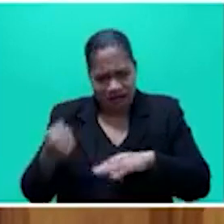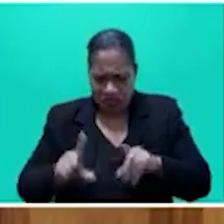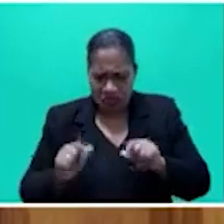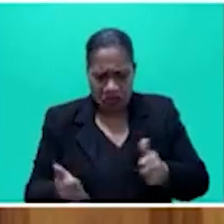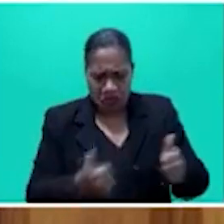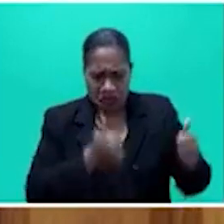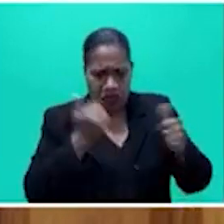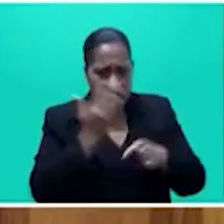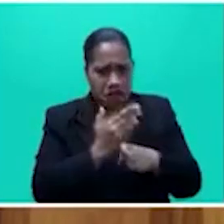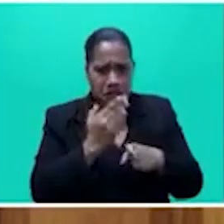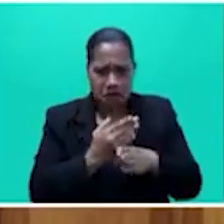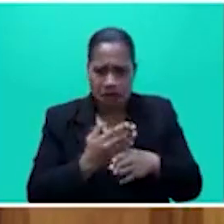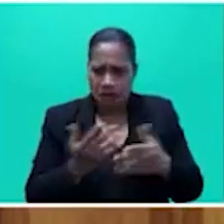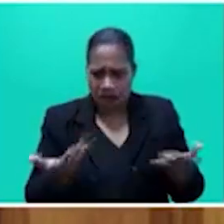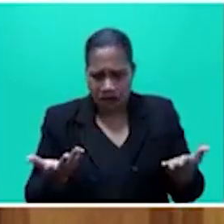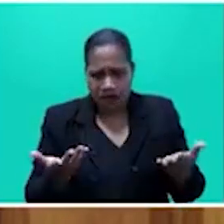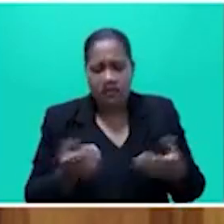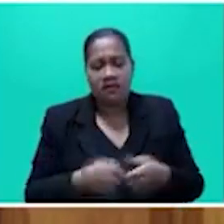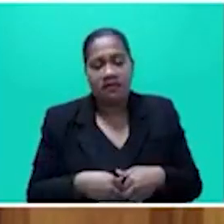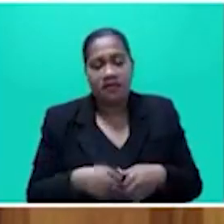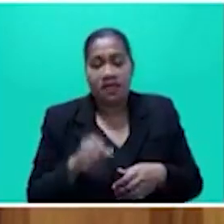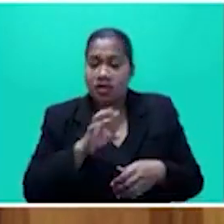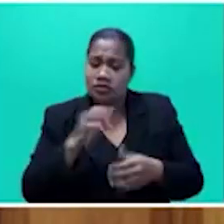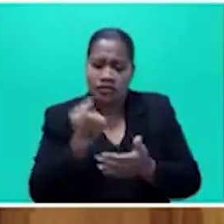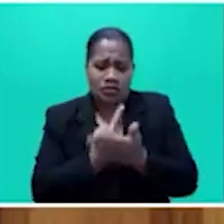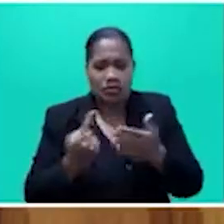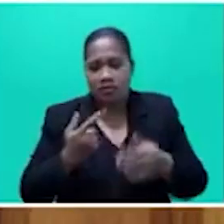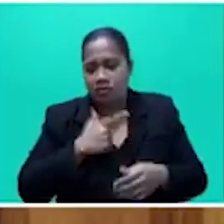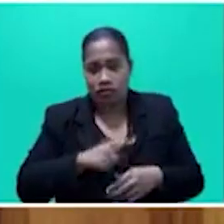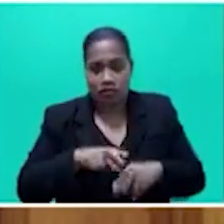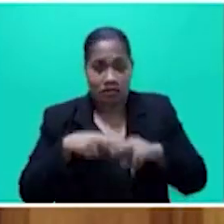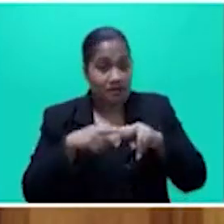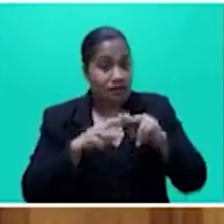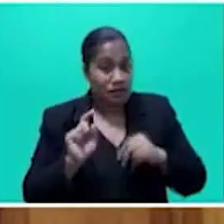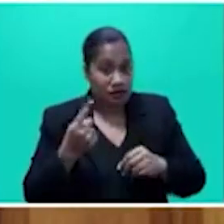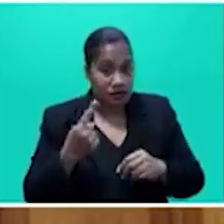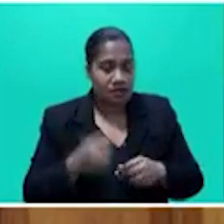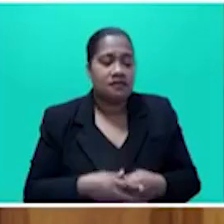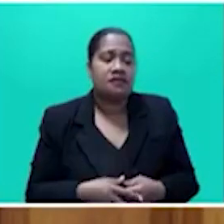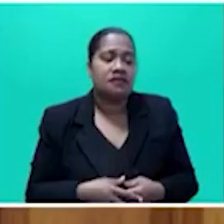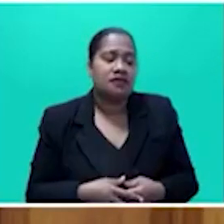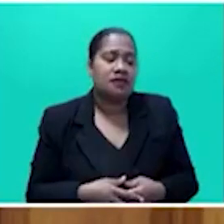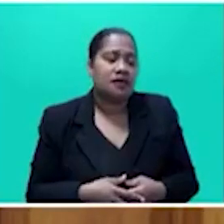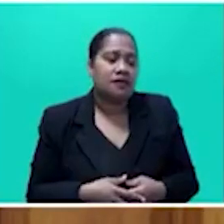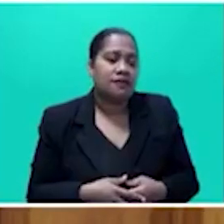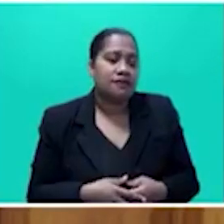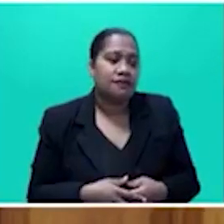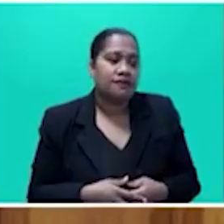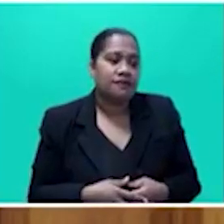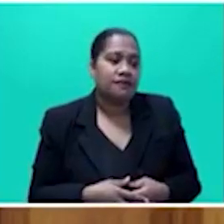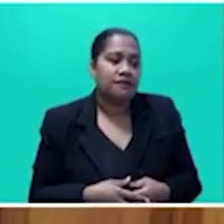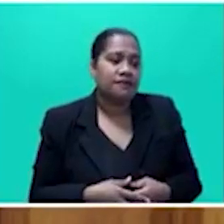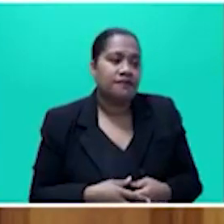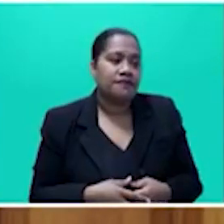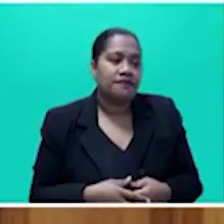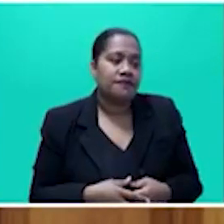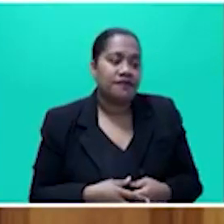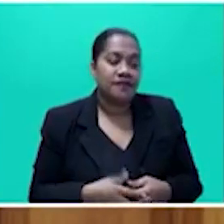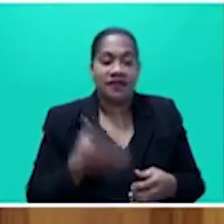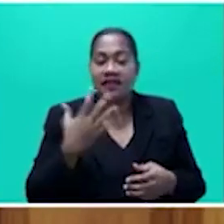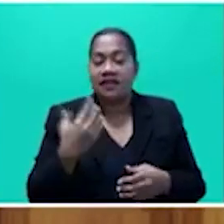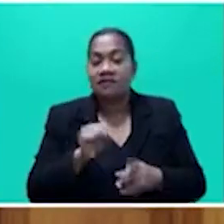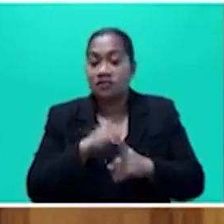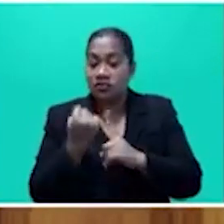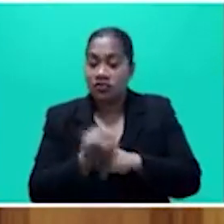because of Fiji First. There is a situation that you need to realize, Honorable Speaker, is